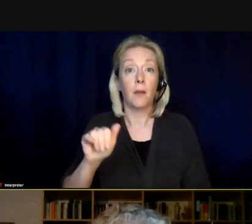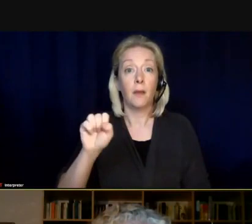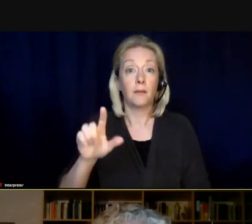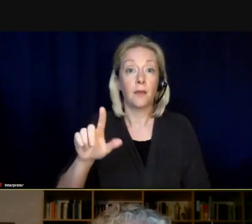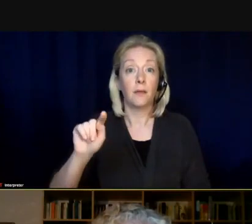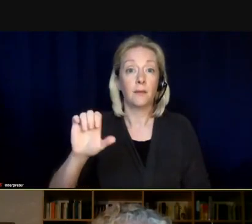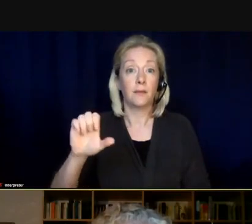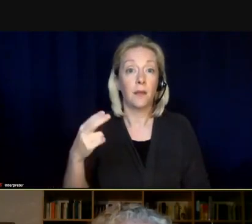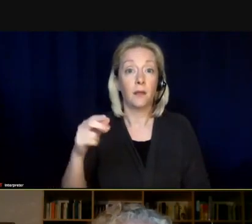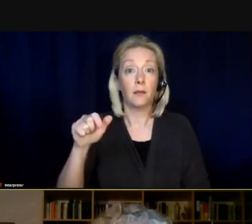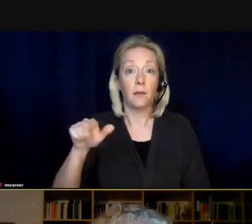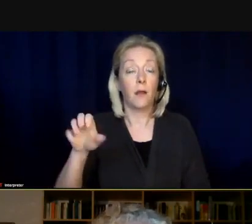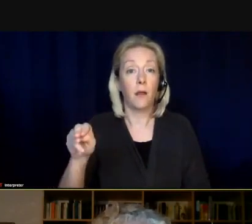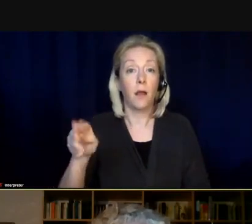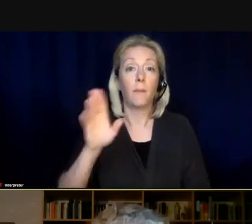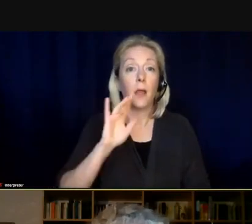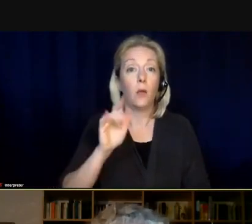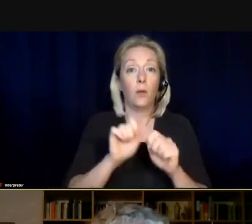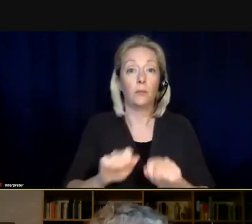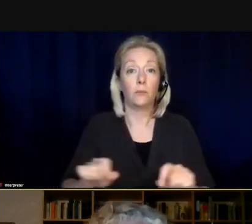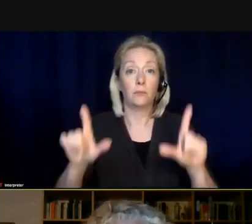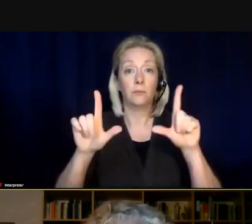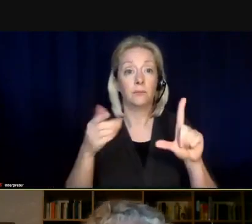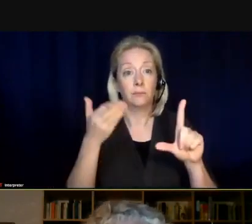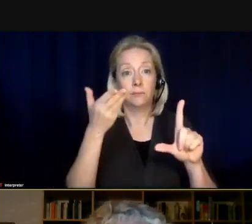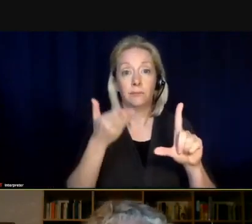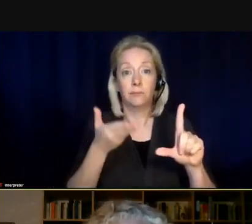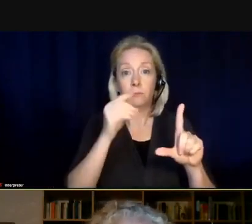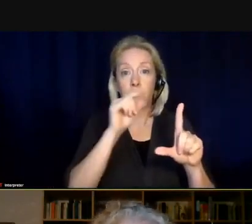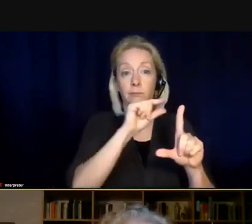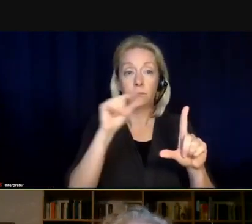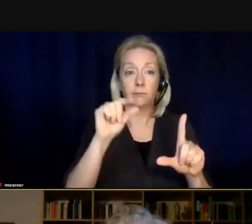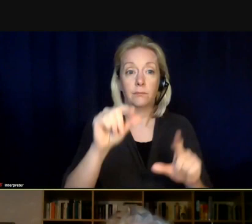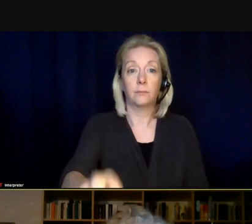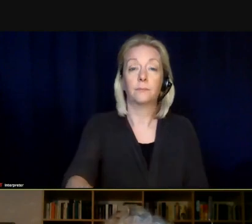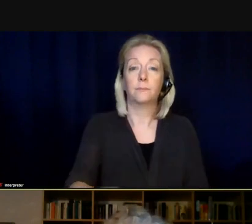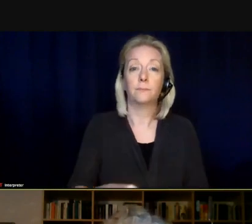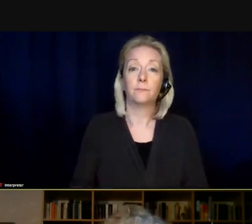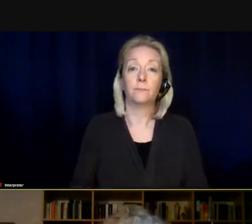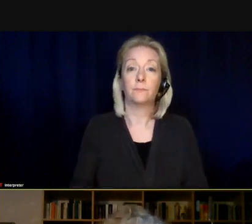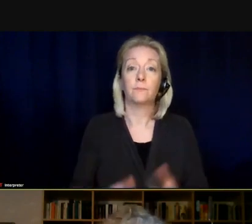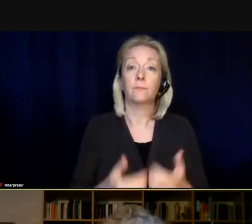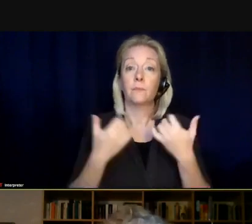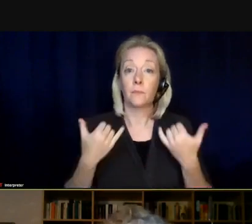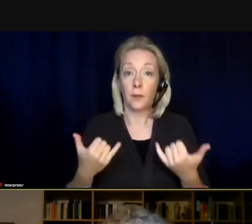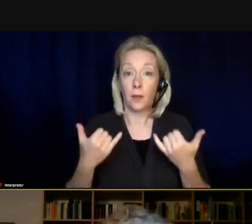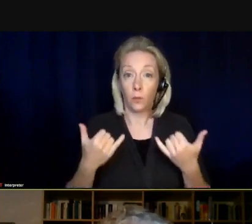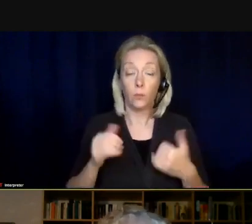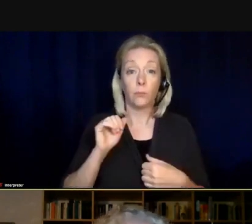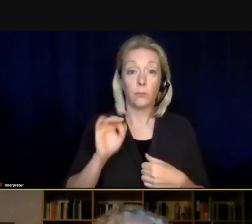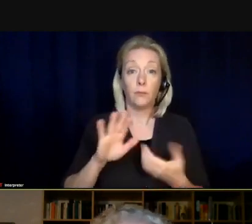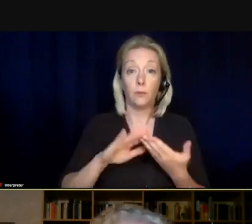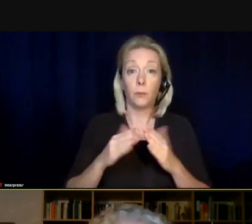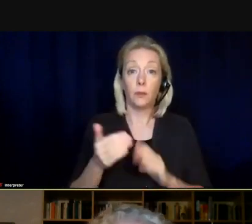myasltech.com and it'll take you directly to this place on the toolbar. Now, what happens when you become a